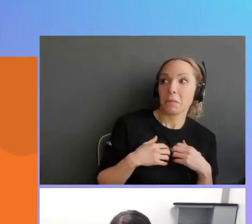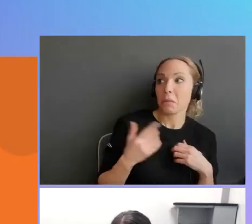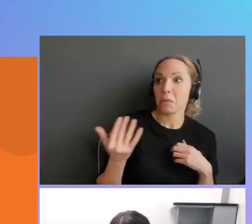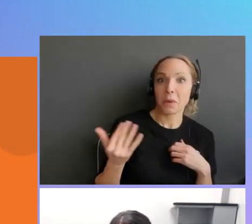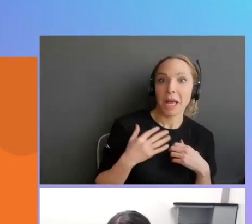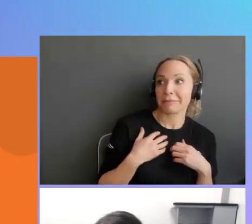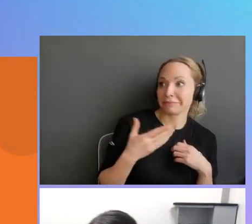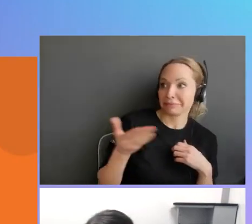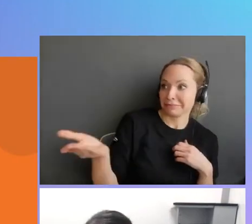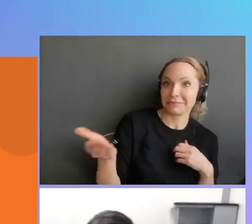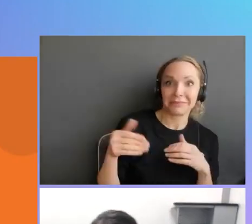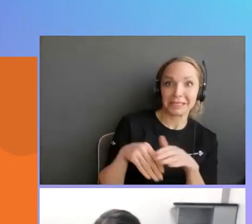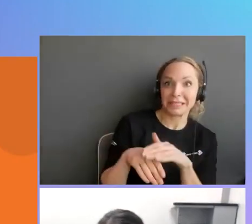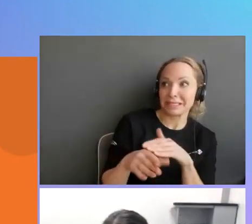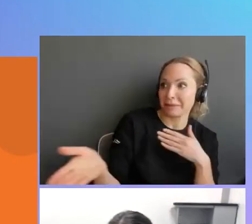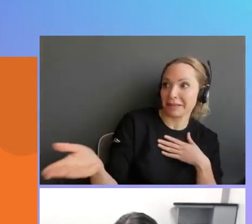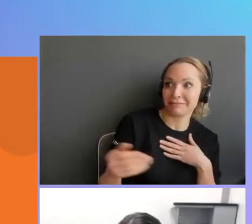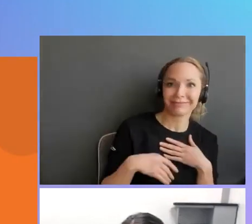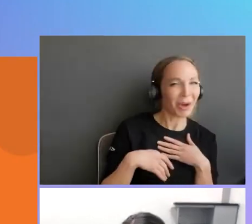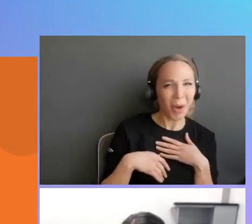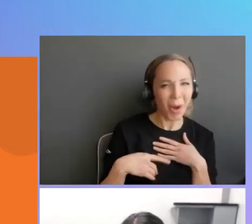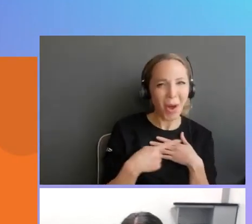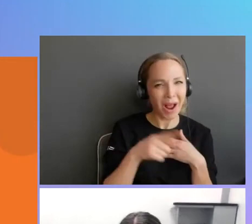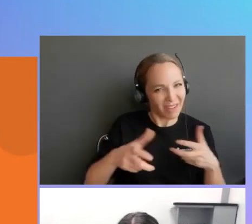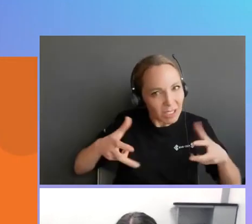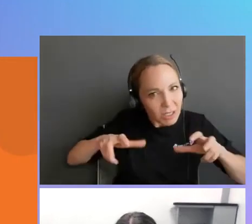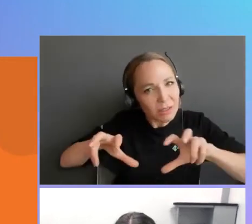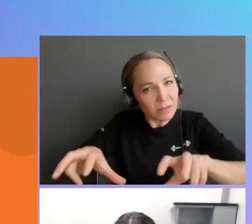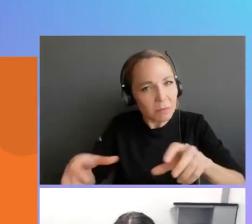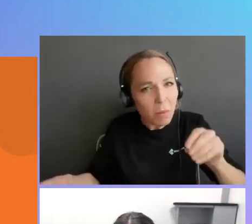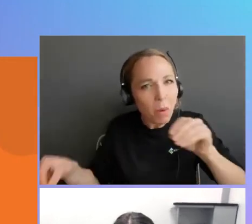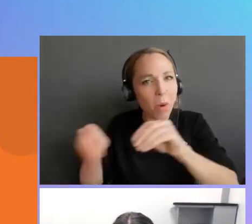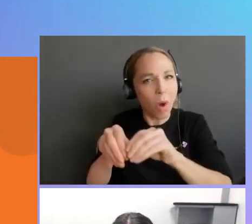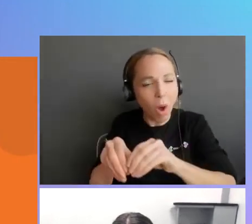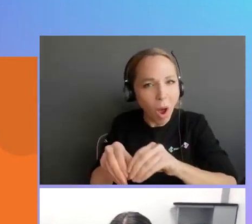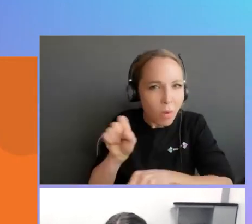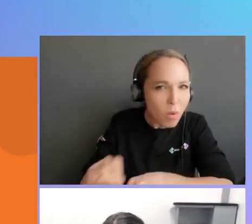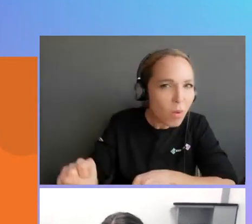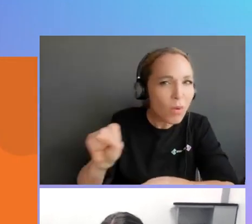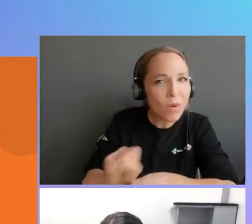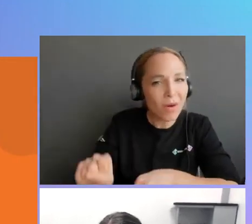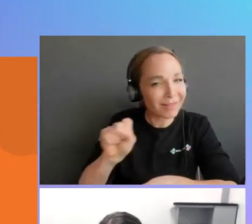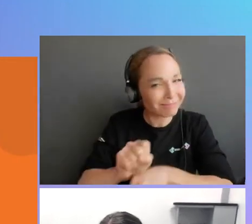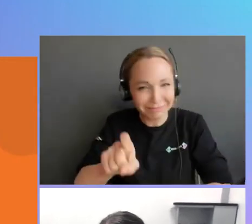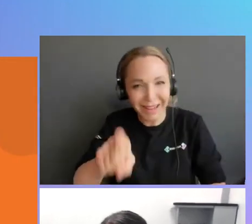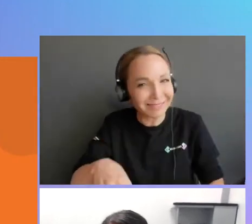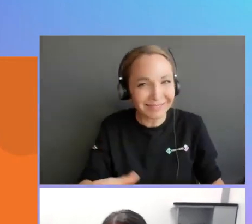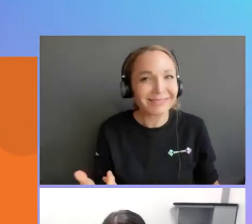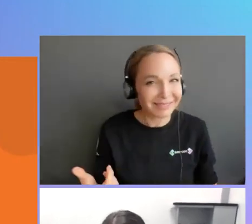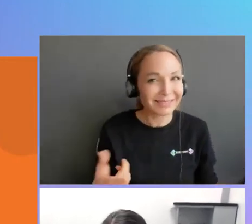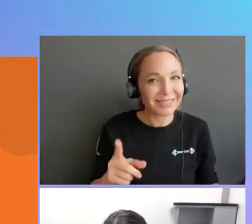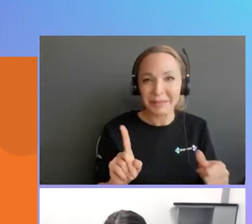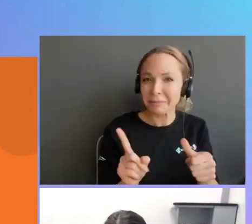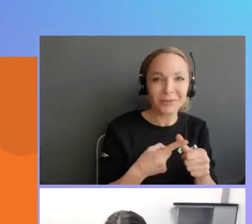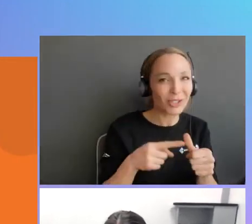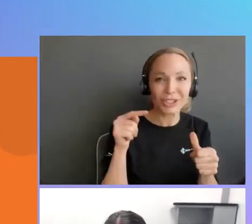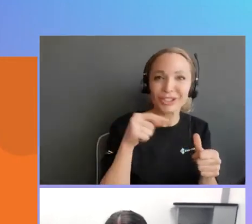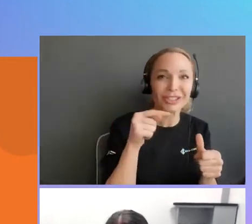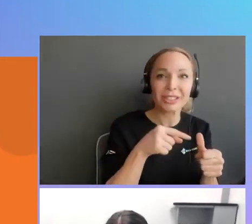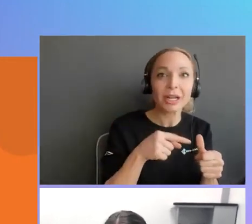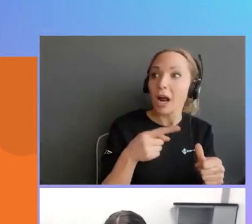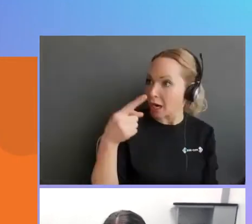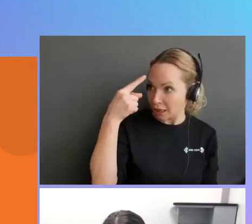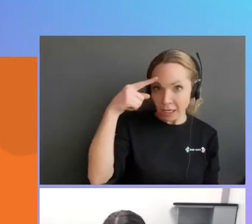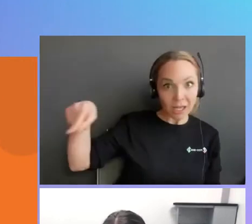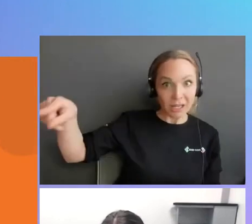do accessibility. I'm putting that in air quotes. You can't expect people to go in and start practicing accessibility if they have never heard of it.